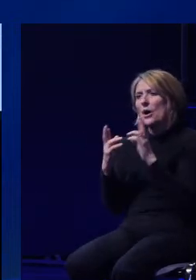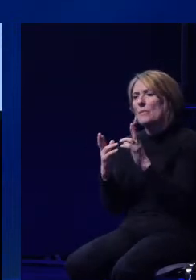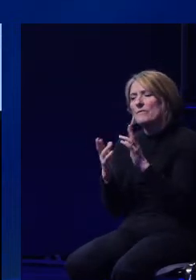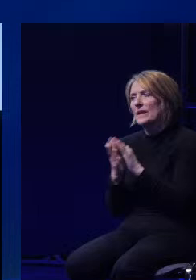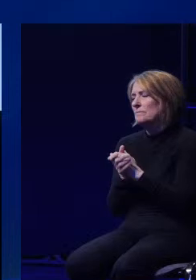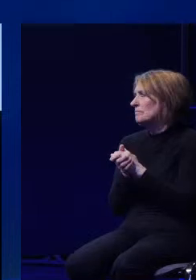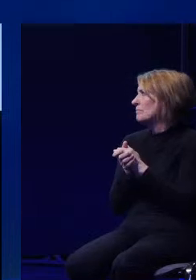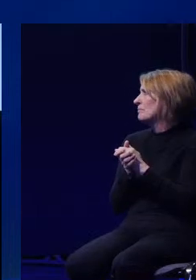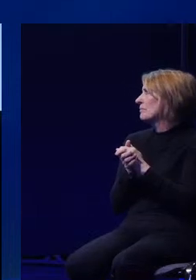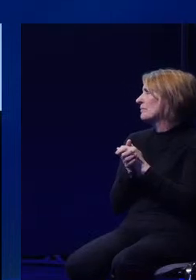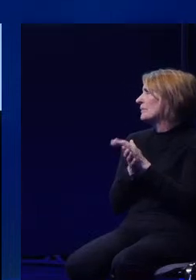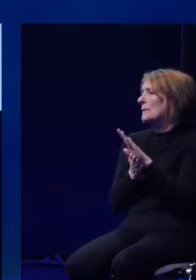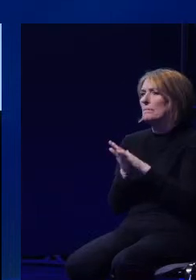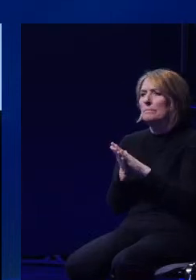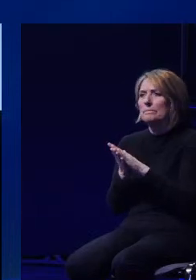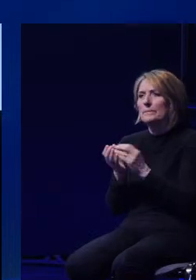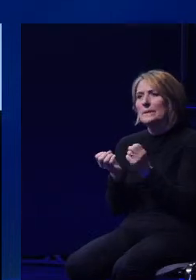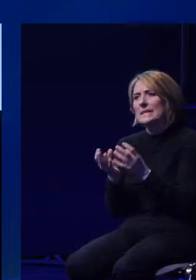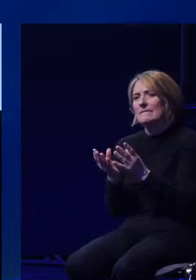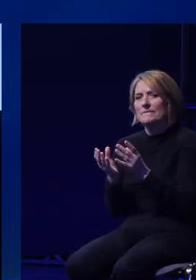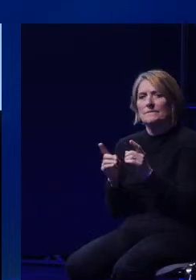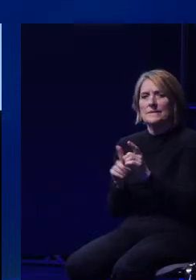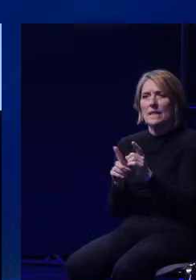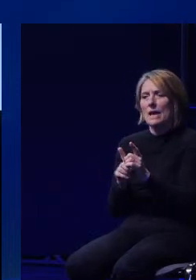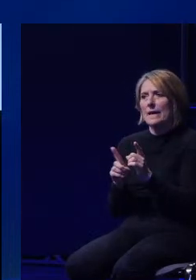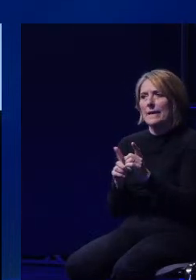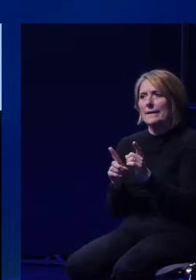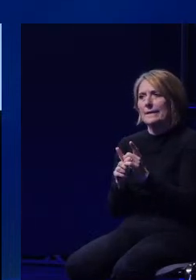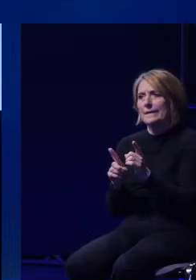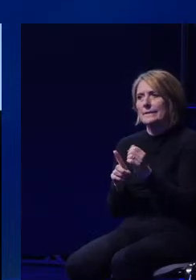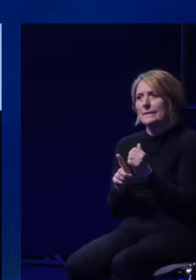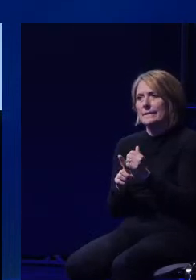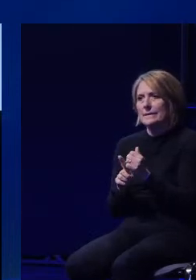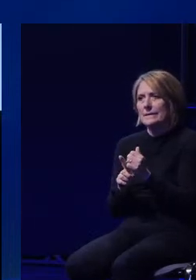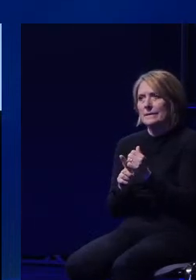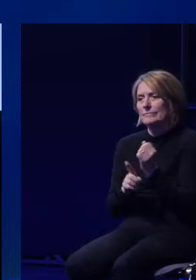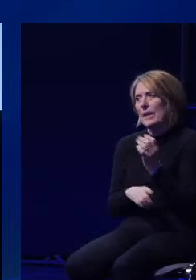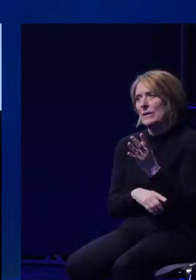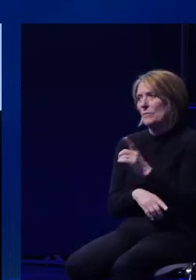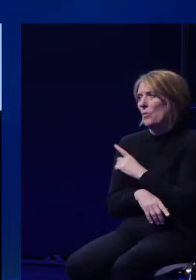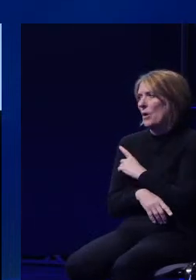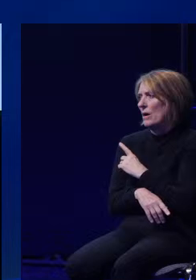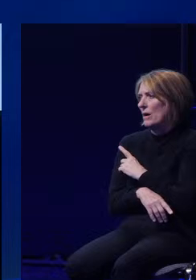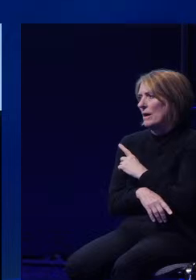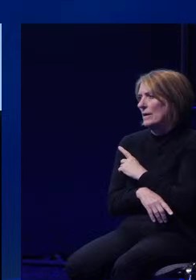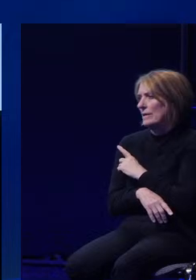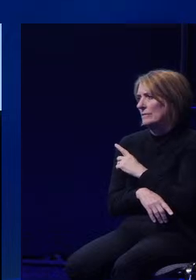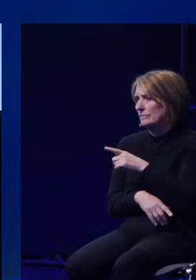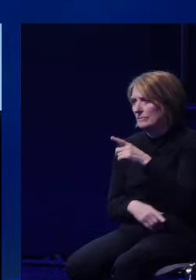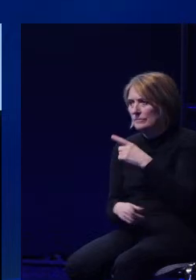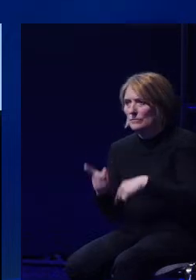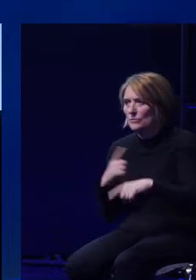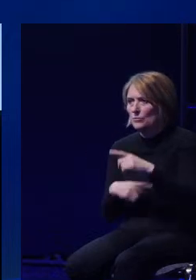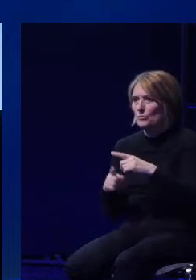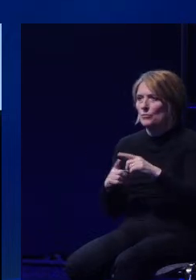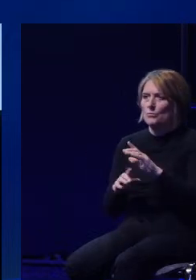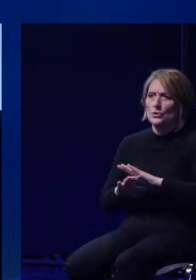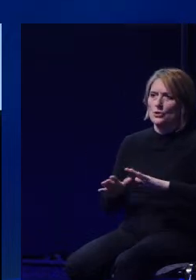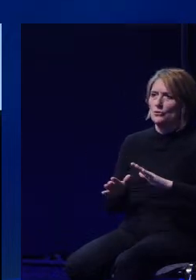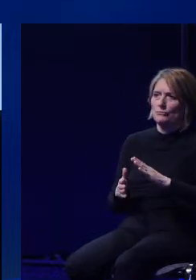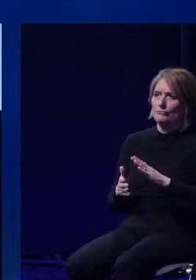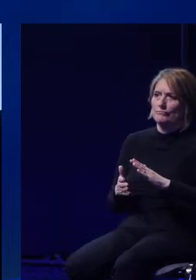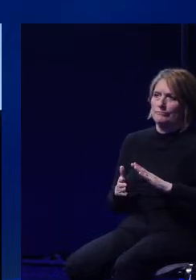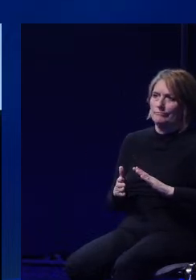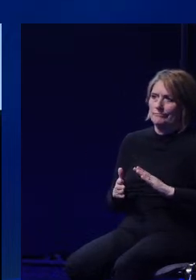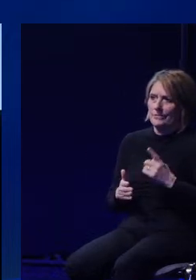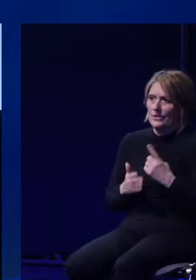is, that gives shed some light on why I think we're not the only ones. I think also Unreal Engine